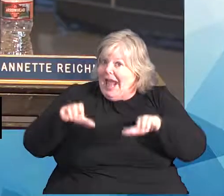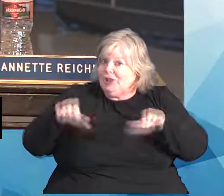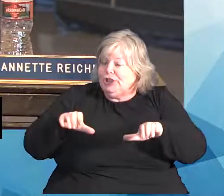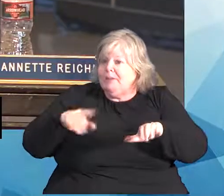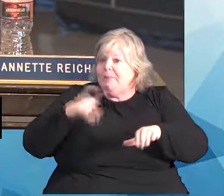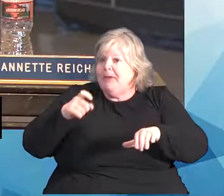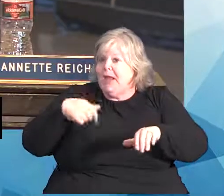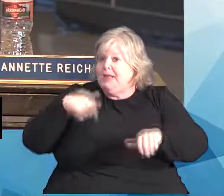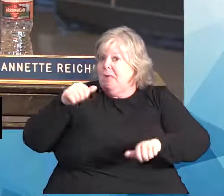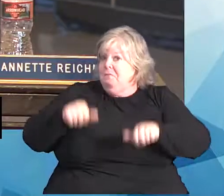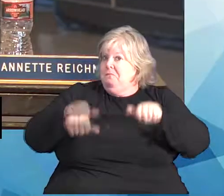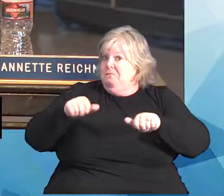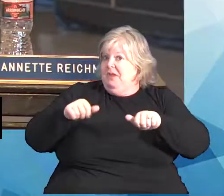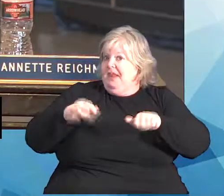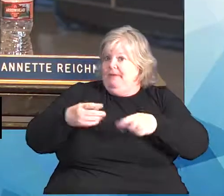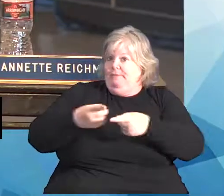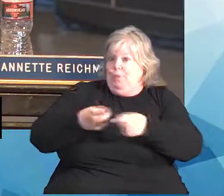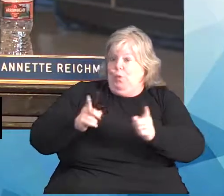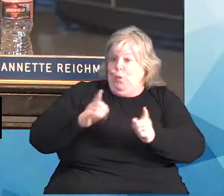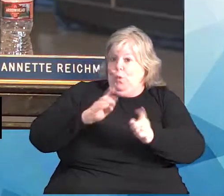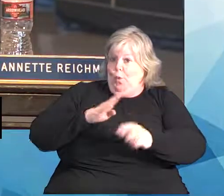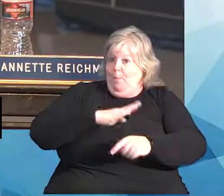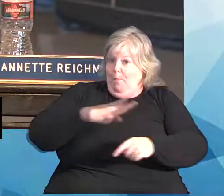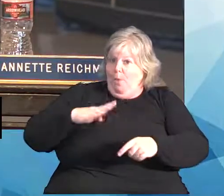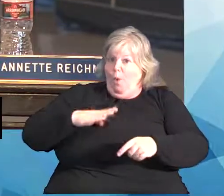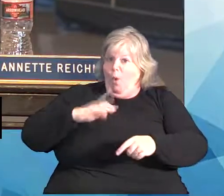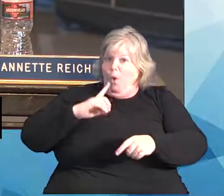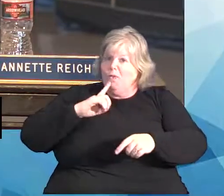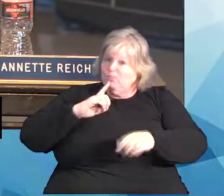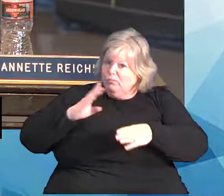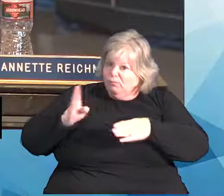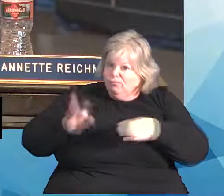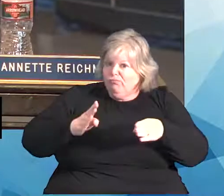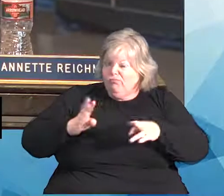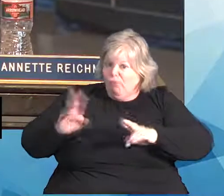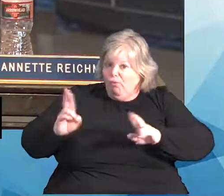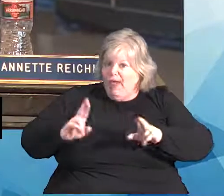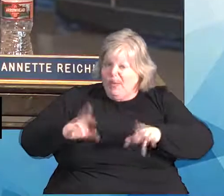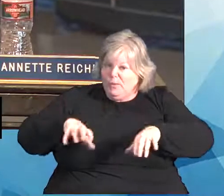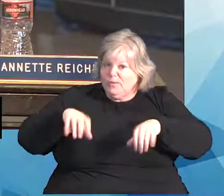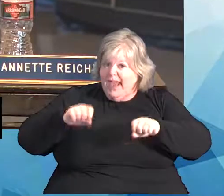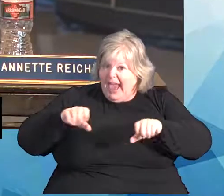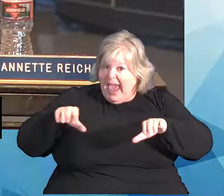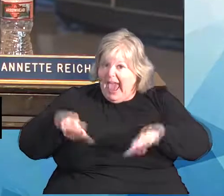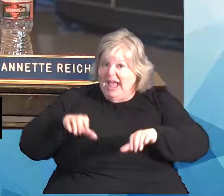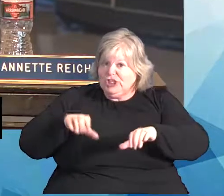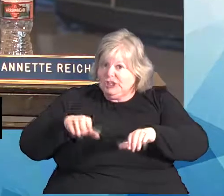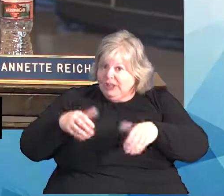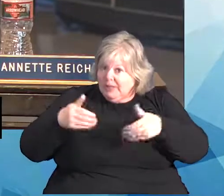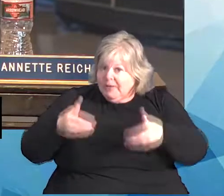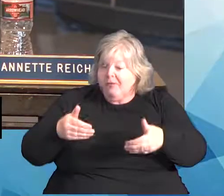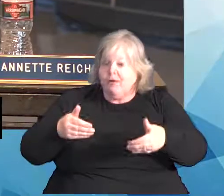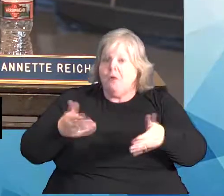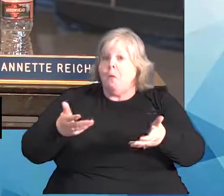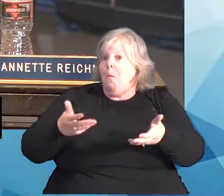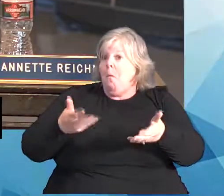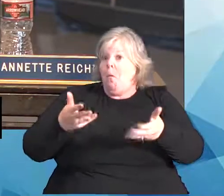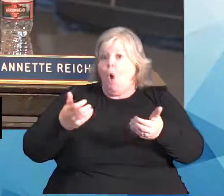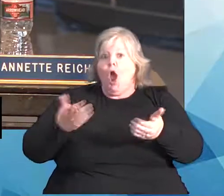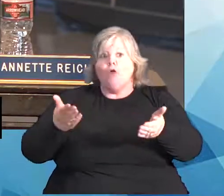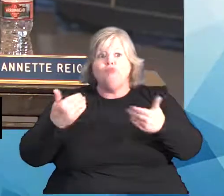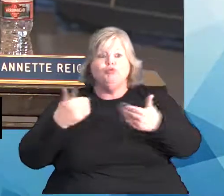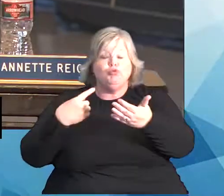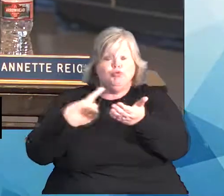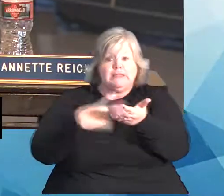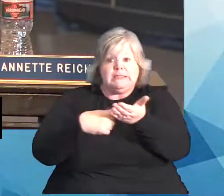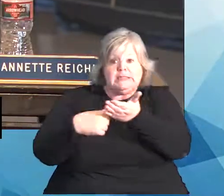sure you would be prepared to take formal action. So if you just want to have this conversation